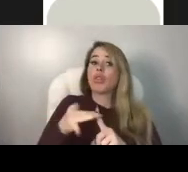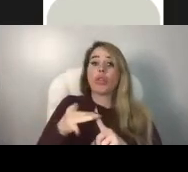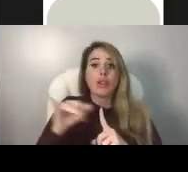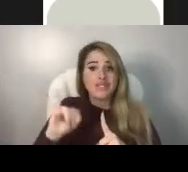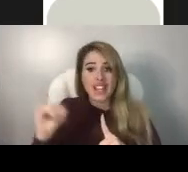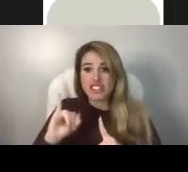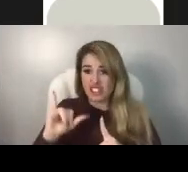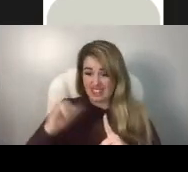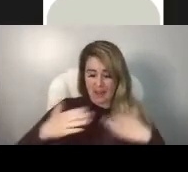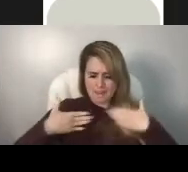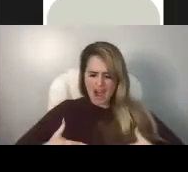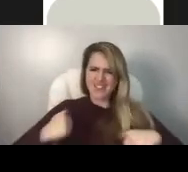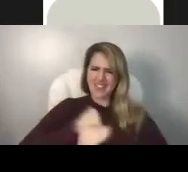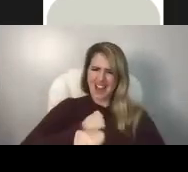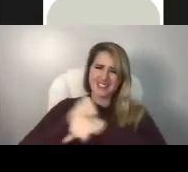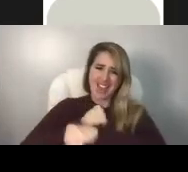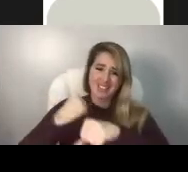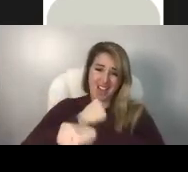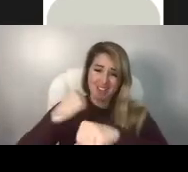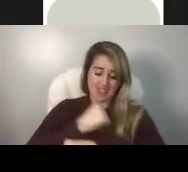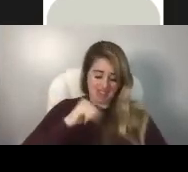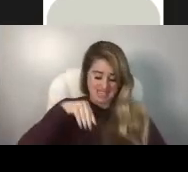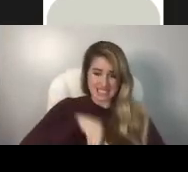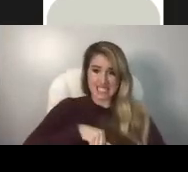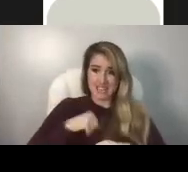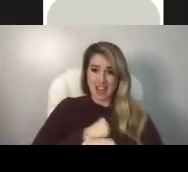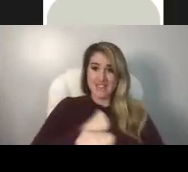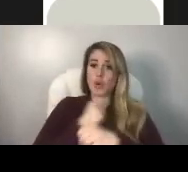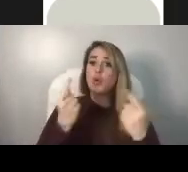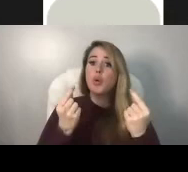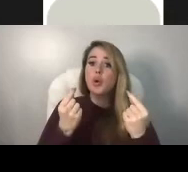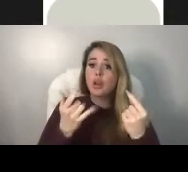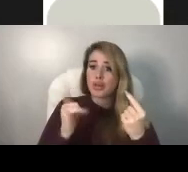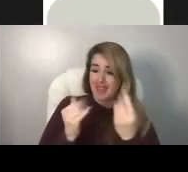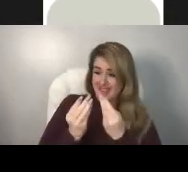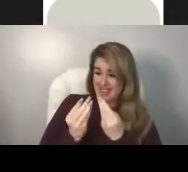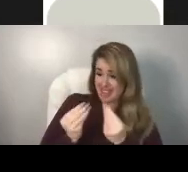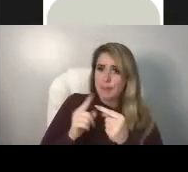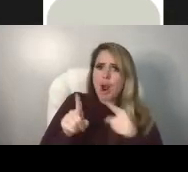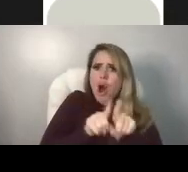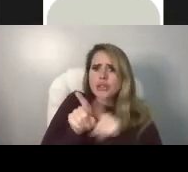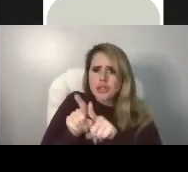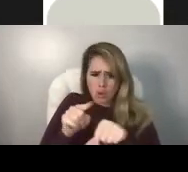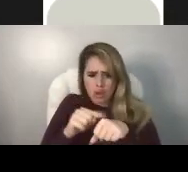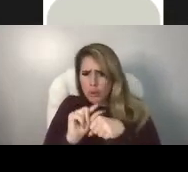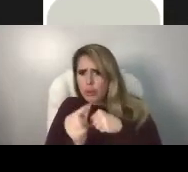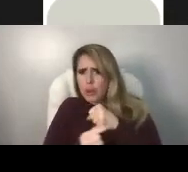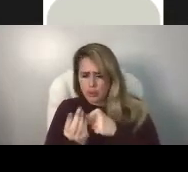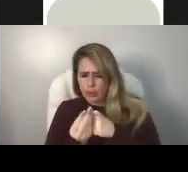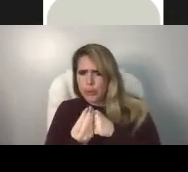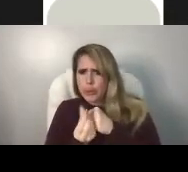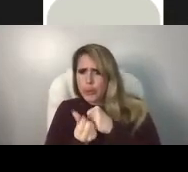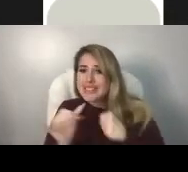the infection, but those enzymes also eat up your cartilage. There are inflammatory arthritis